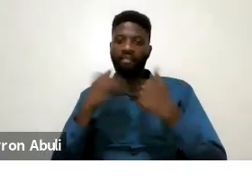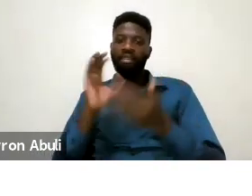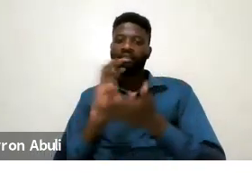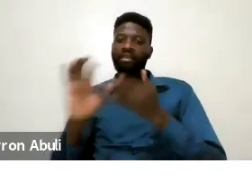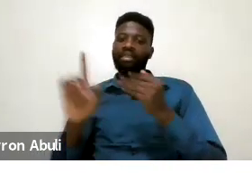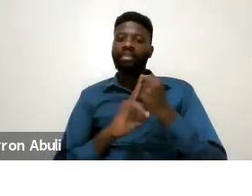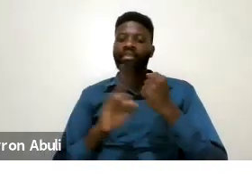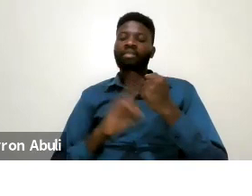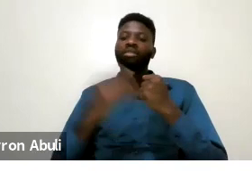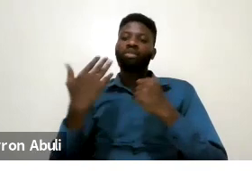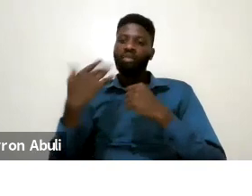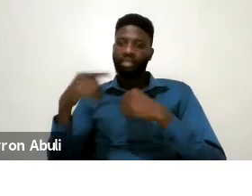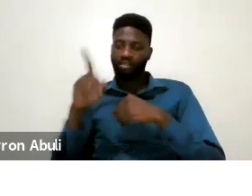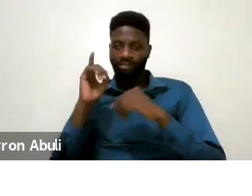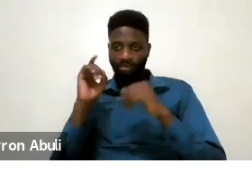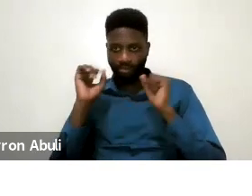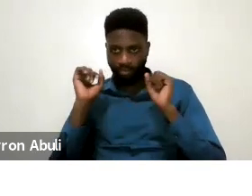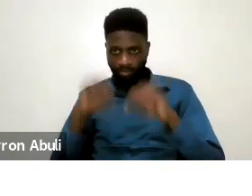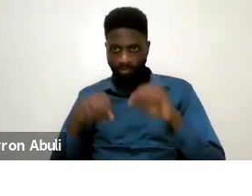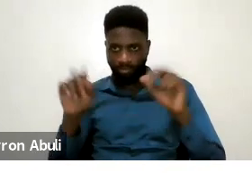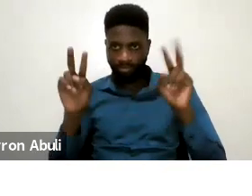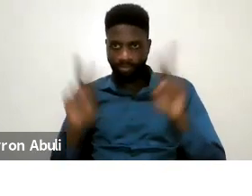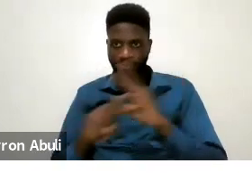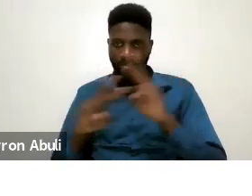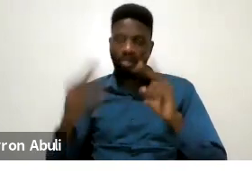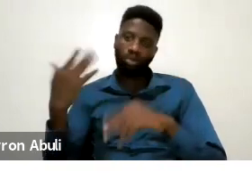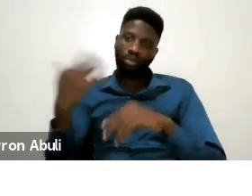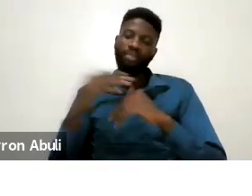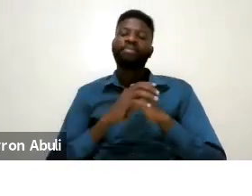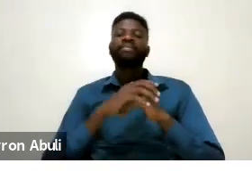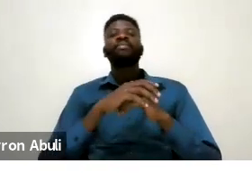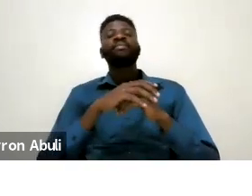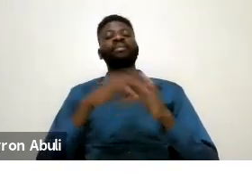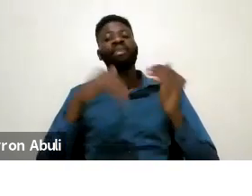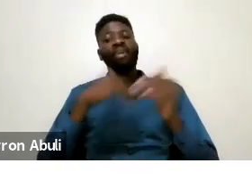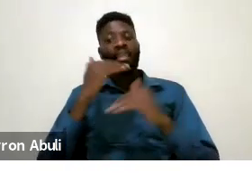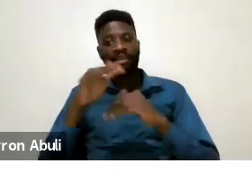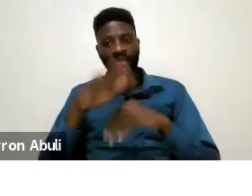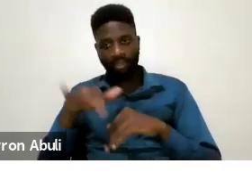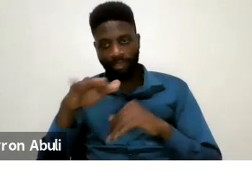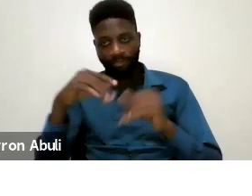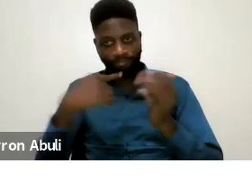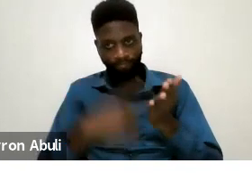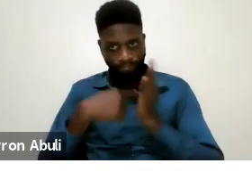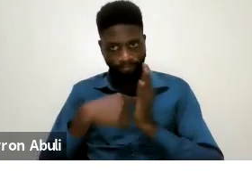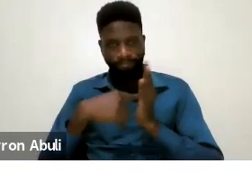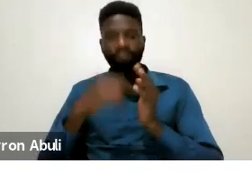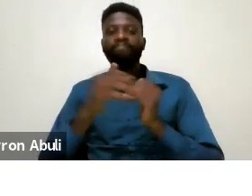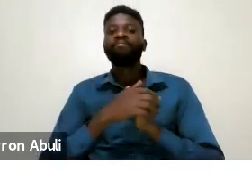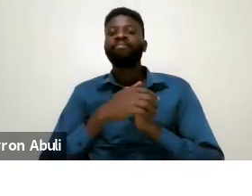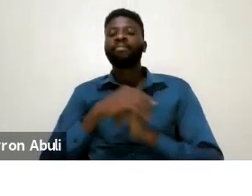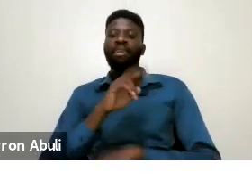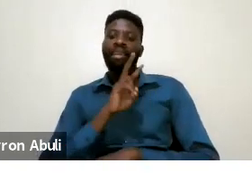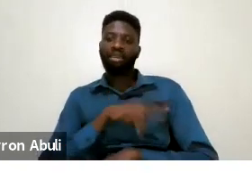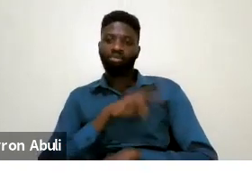also look for those documents. So the next area of discussion I want us to discuss is attitudes and prejudices